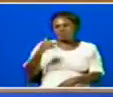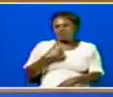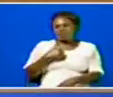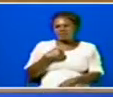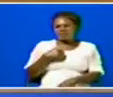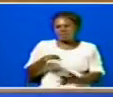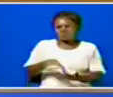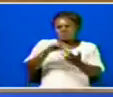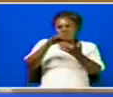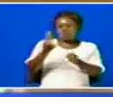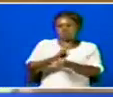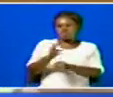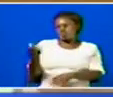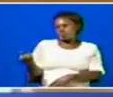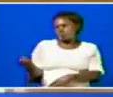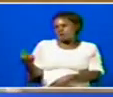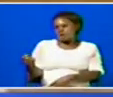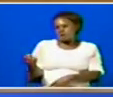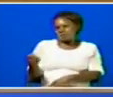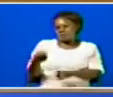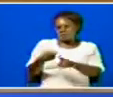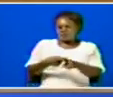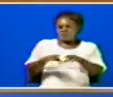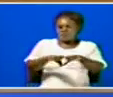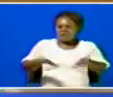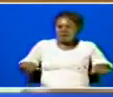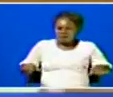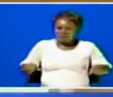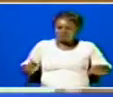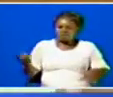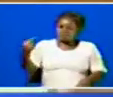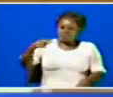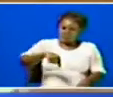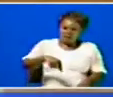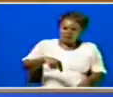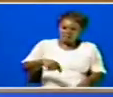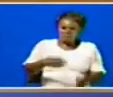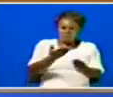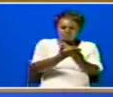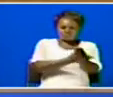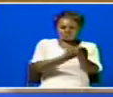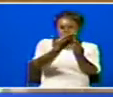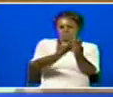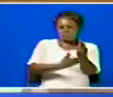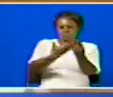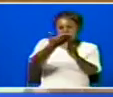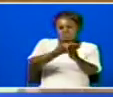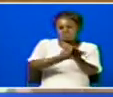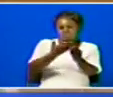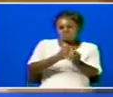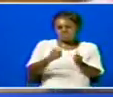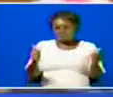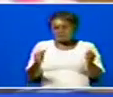huwa tunatumia kwa ugali. Unaitoa kwa shamba, unakuja, unatoa hiyo ngozi yake,